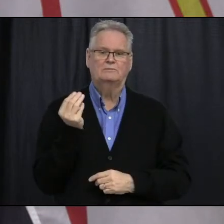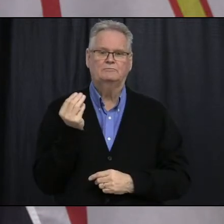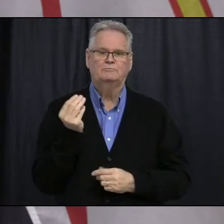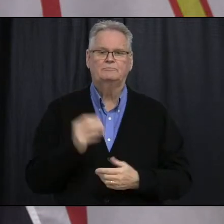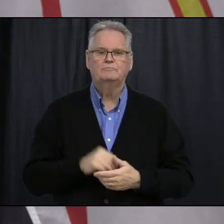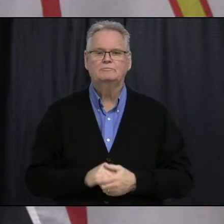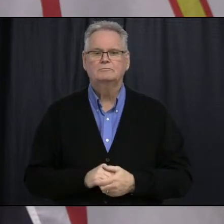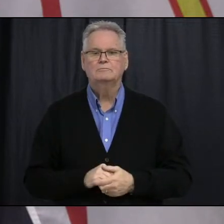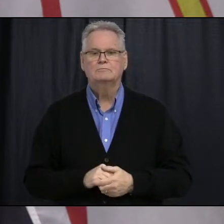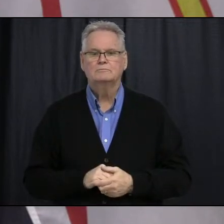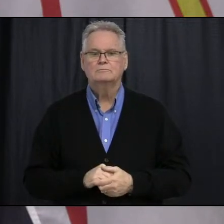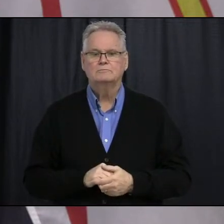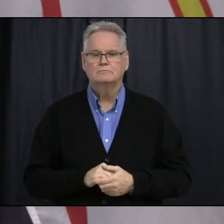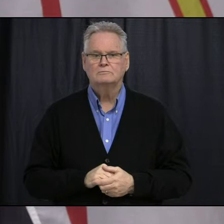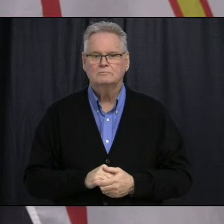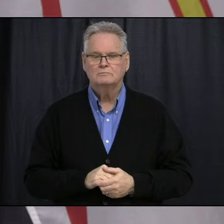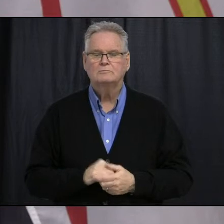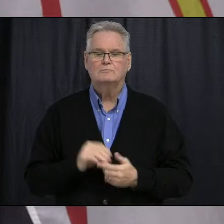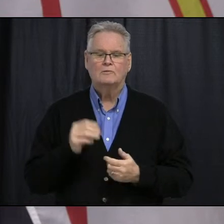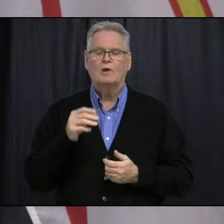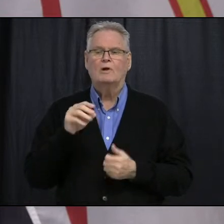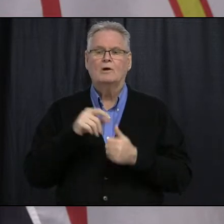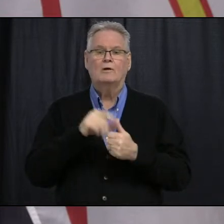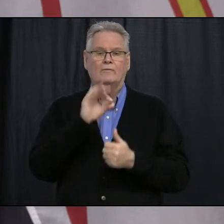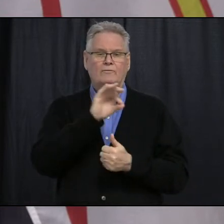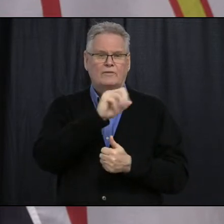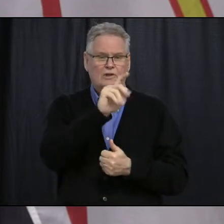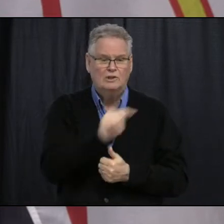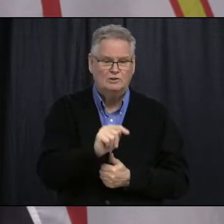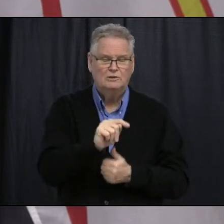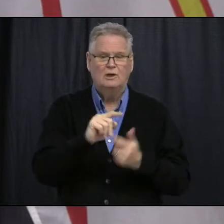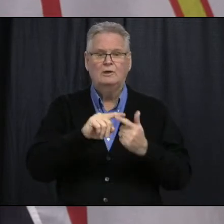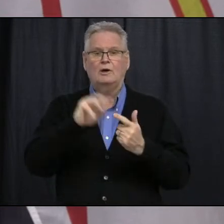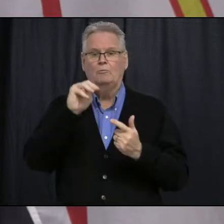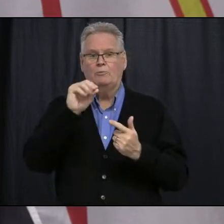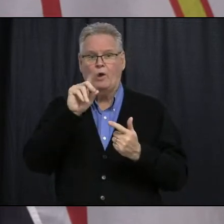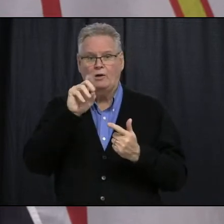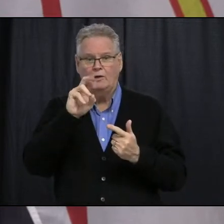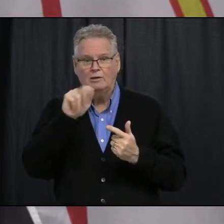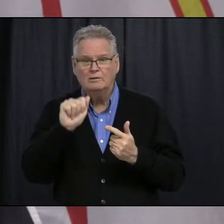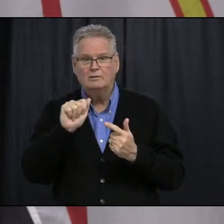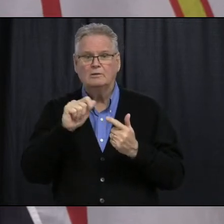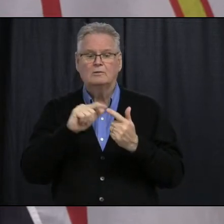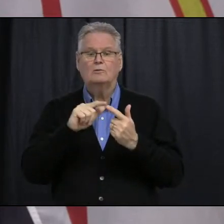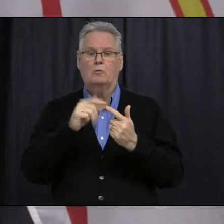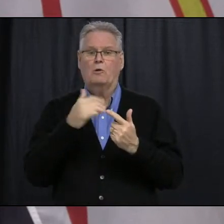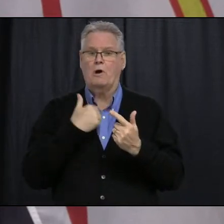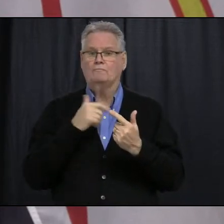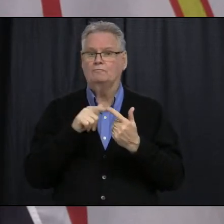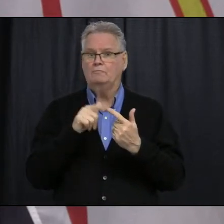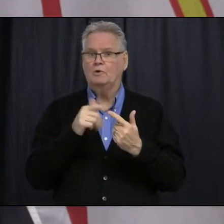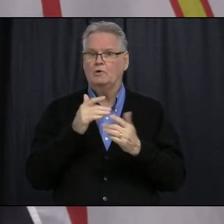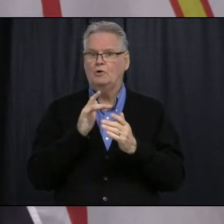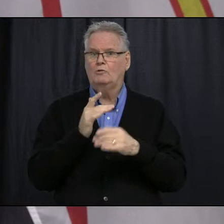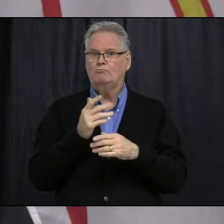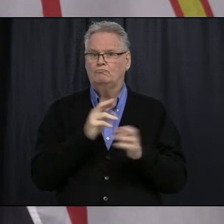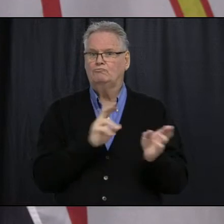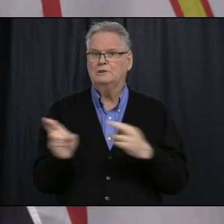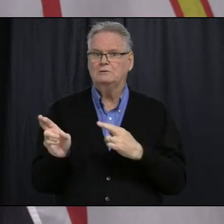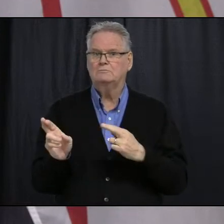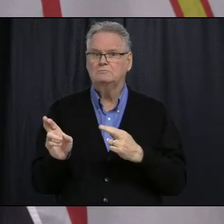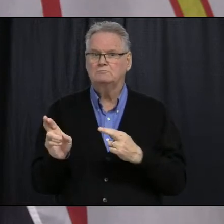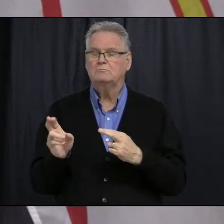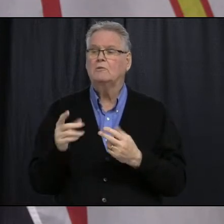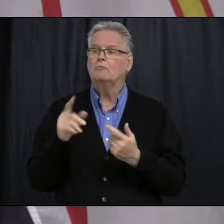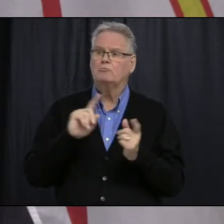that using a different vaccine for second dose is safe and is effective. And the most important thing is to get your second dose as soon as